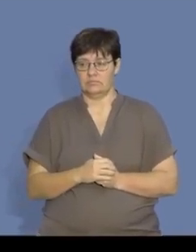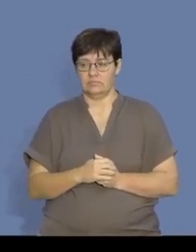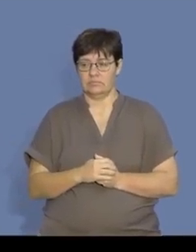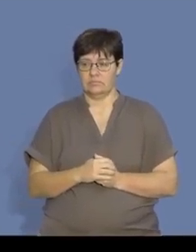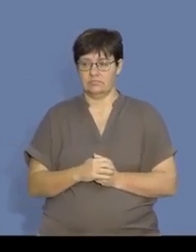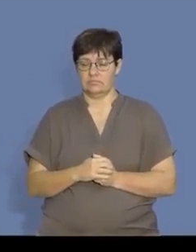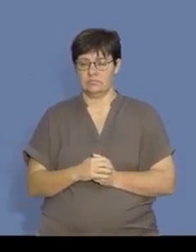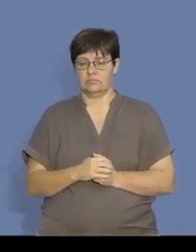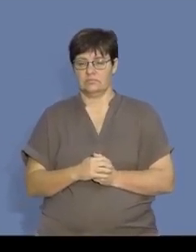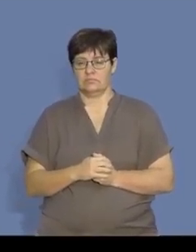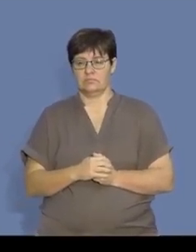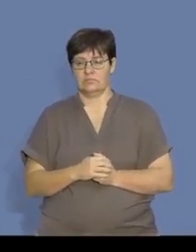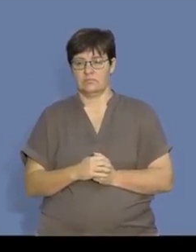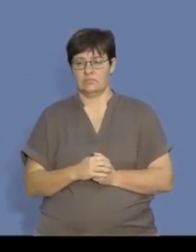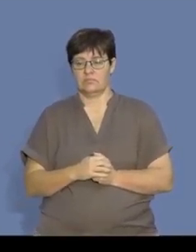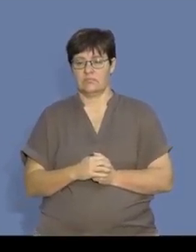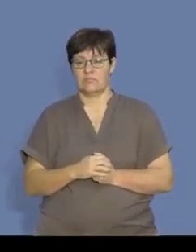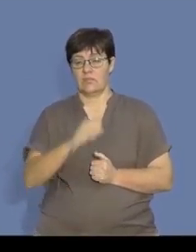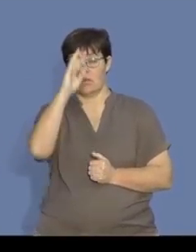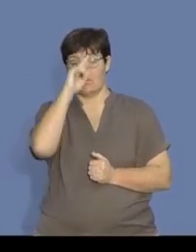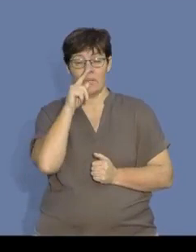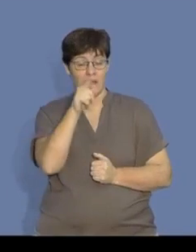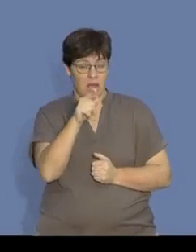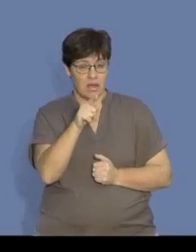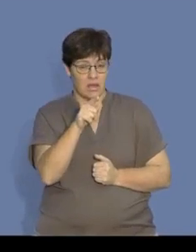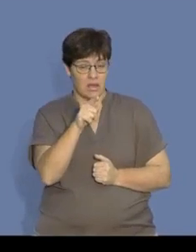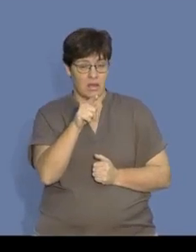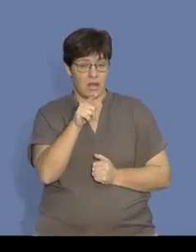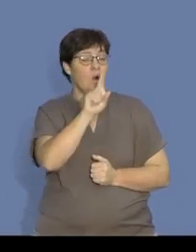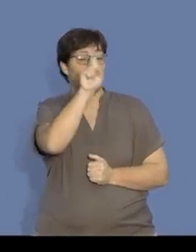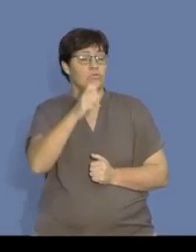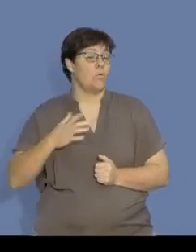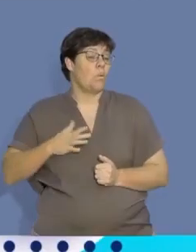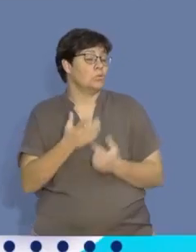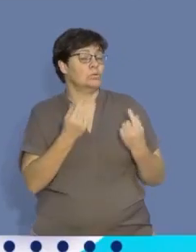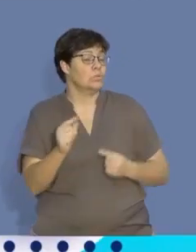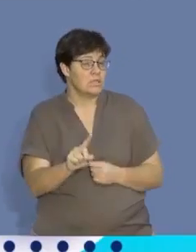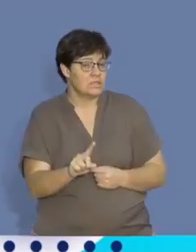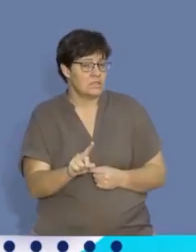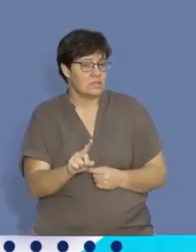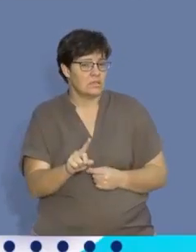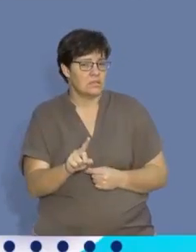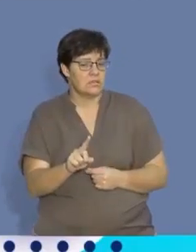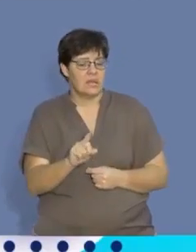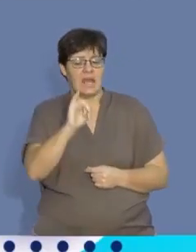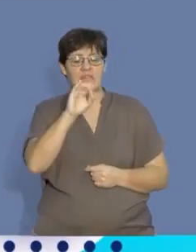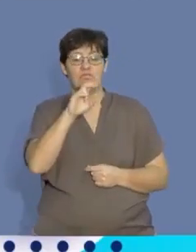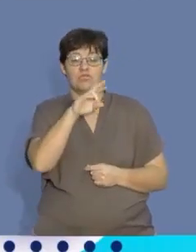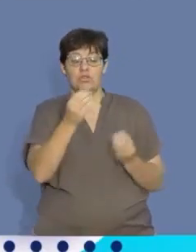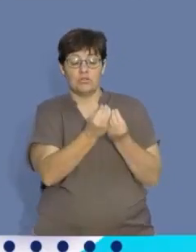1,629,000. Okay. Right, now remember the question wants us to calculate what is